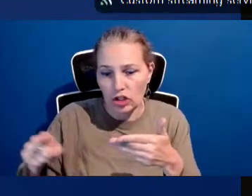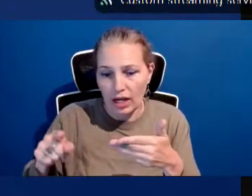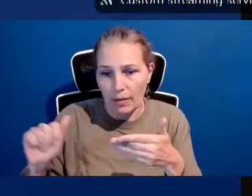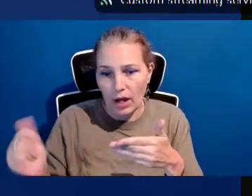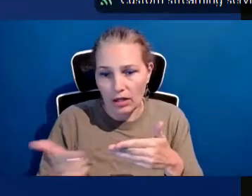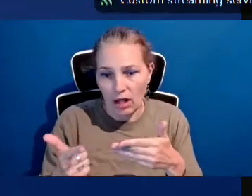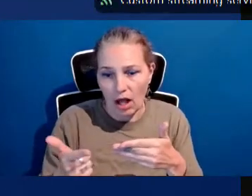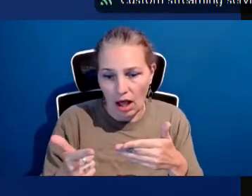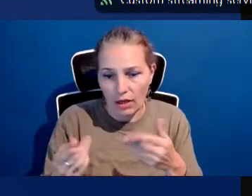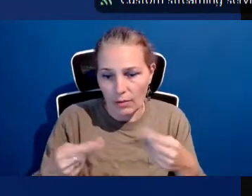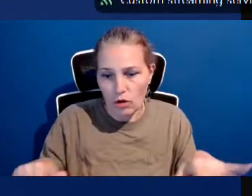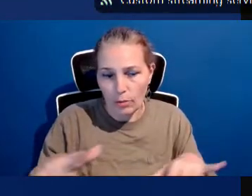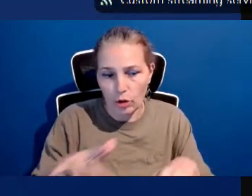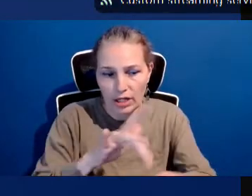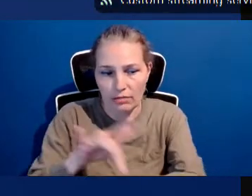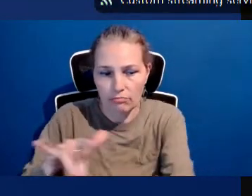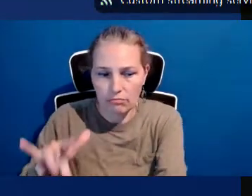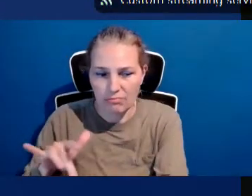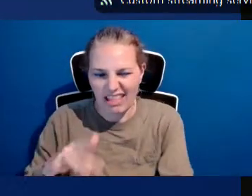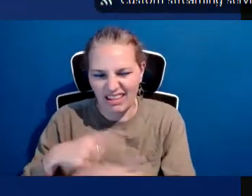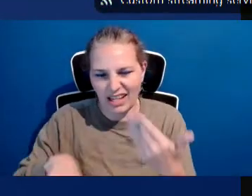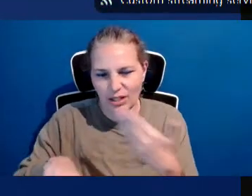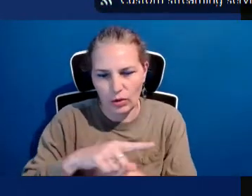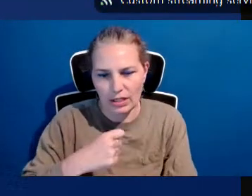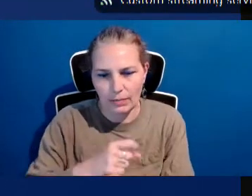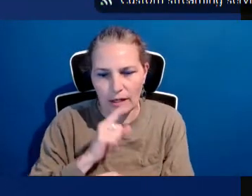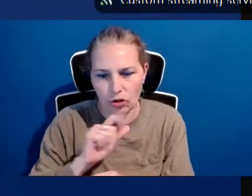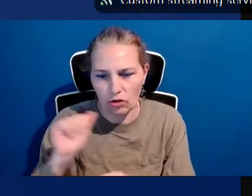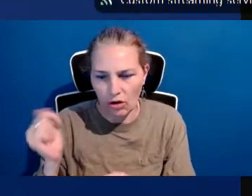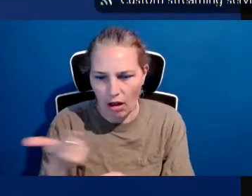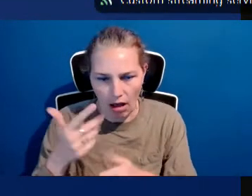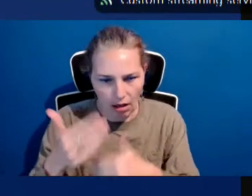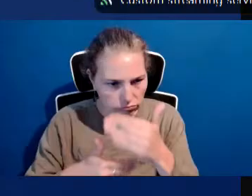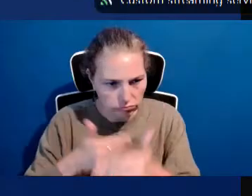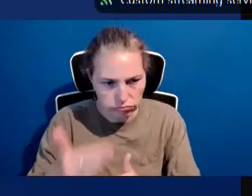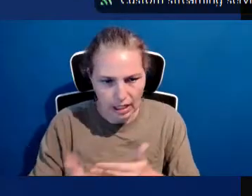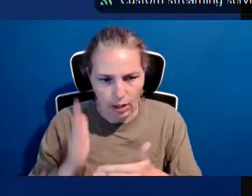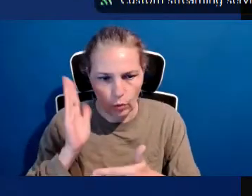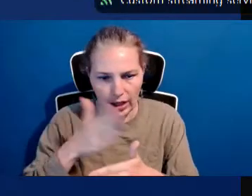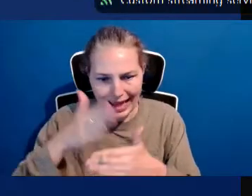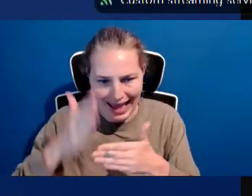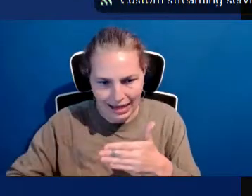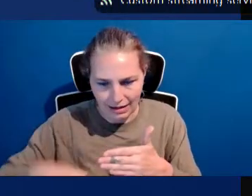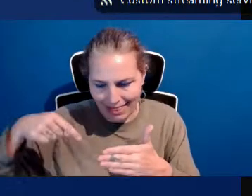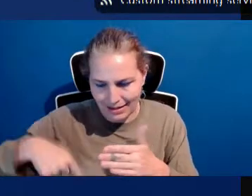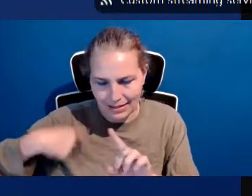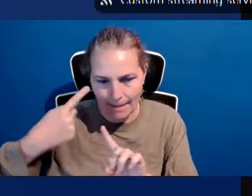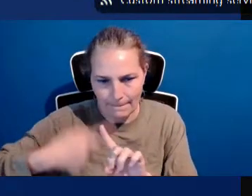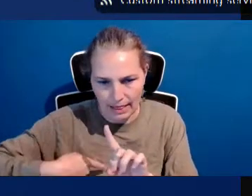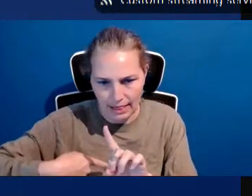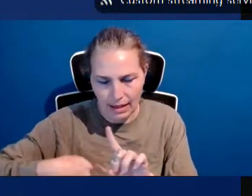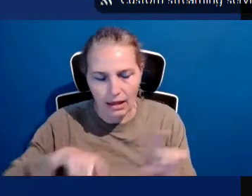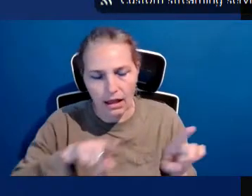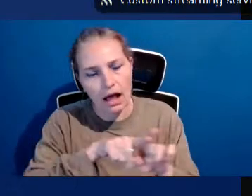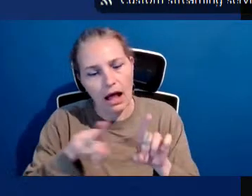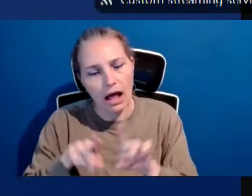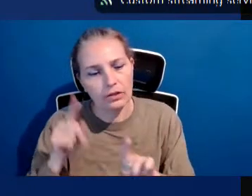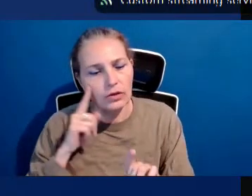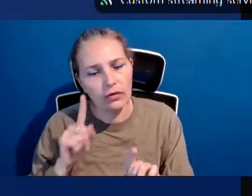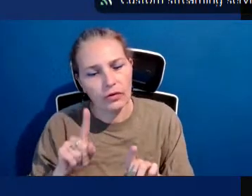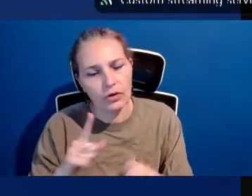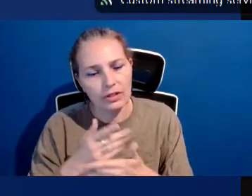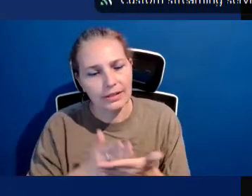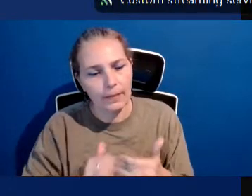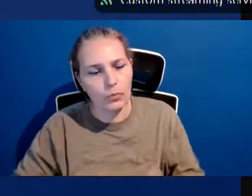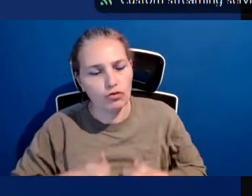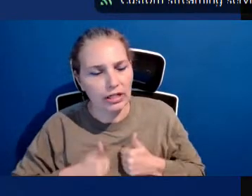is progressing and that it will be completed by the end of the month. This also goes for some of the residential